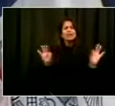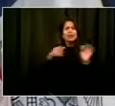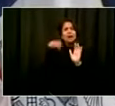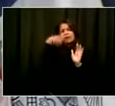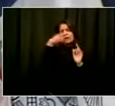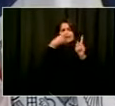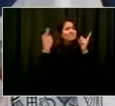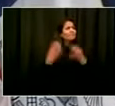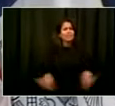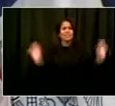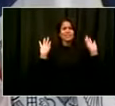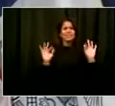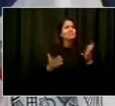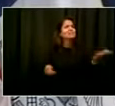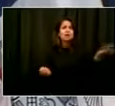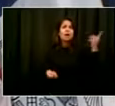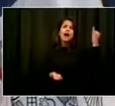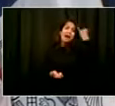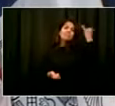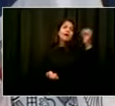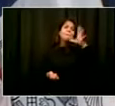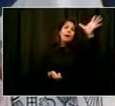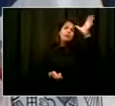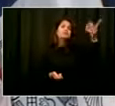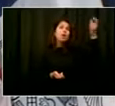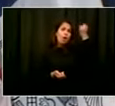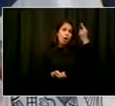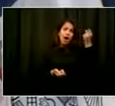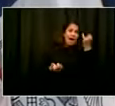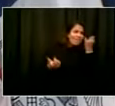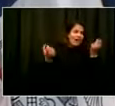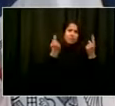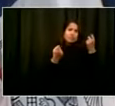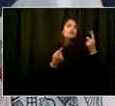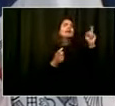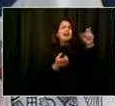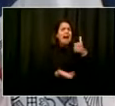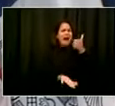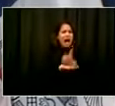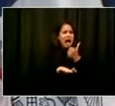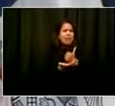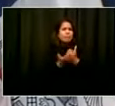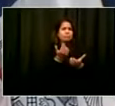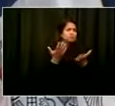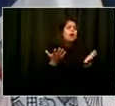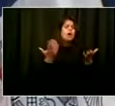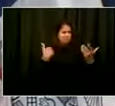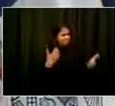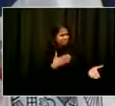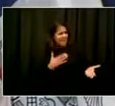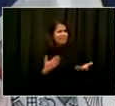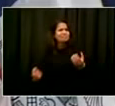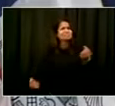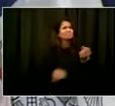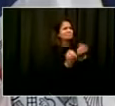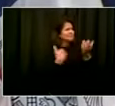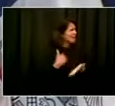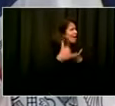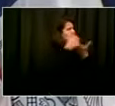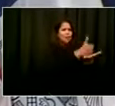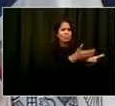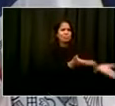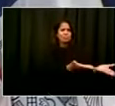There's legitimate things we have to work through with parents. But I think what you're going to see is the vast majority of parents over time are going to sign up. They're going to think it's something that is good